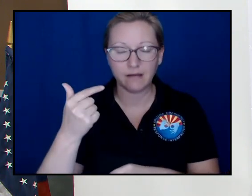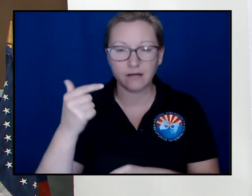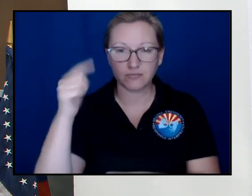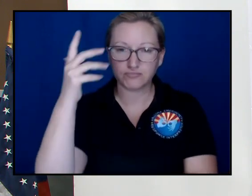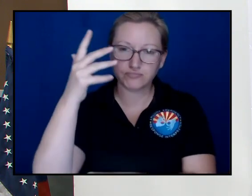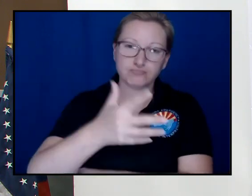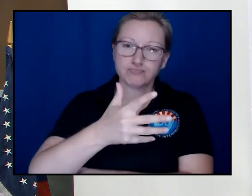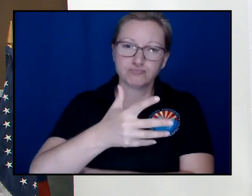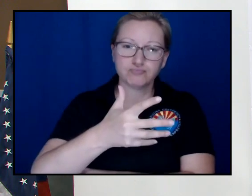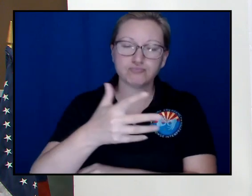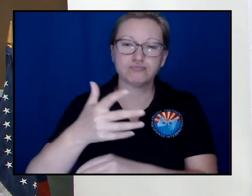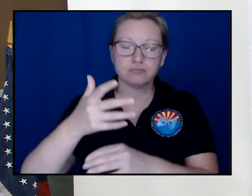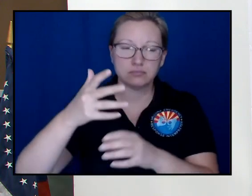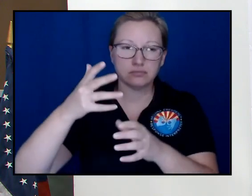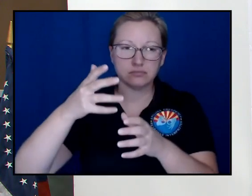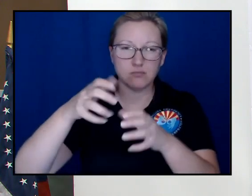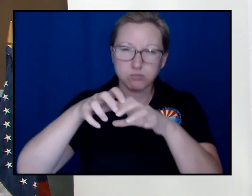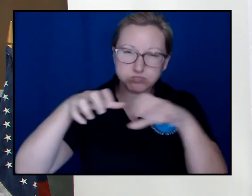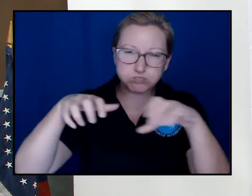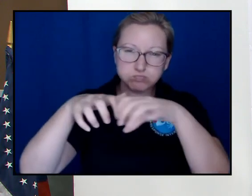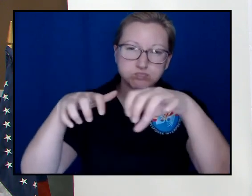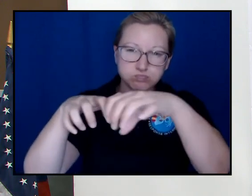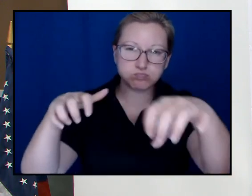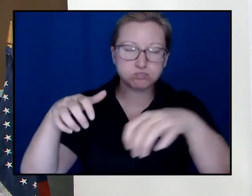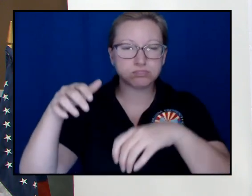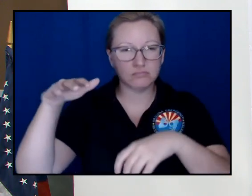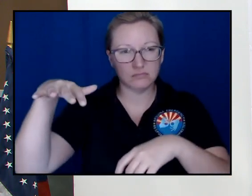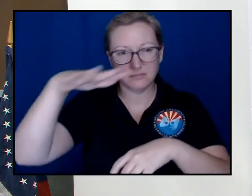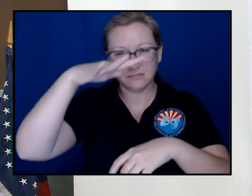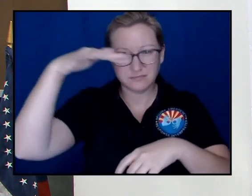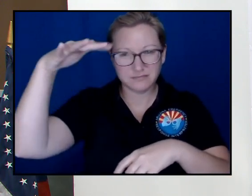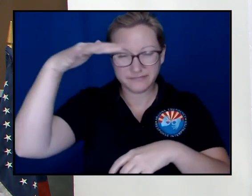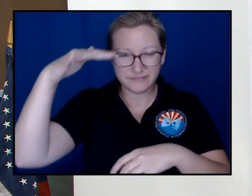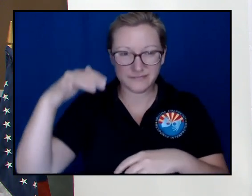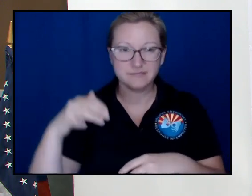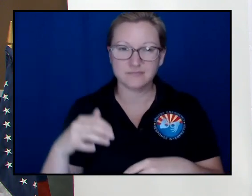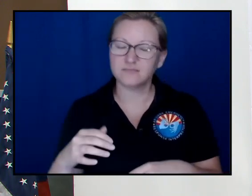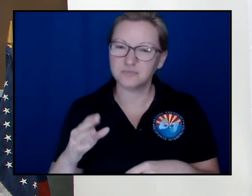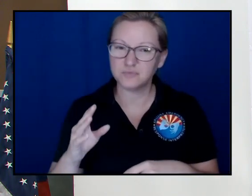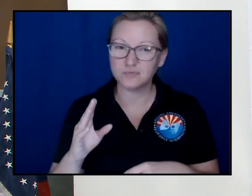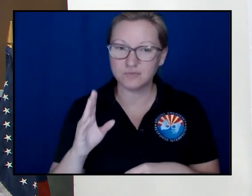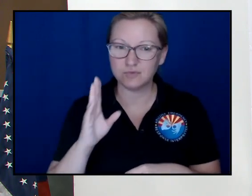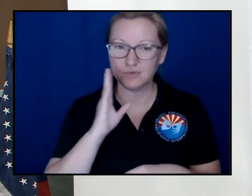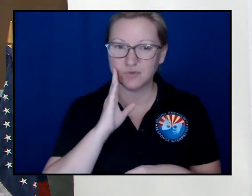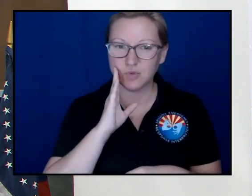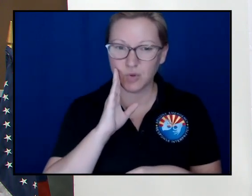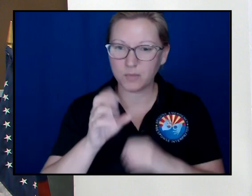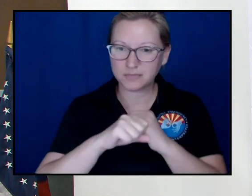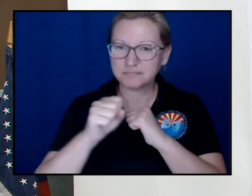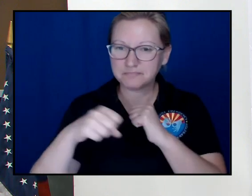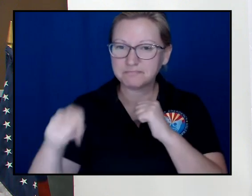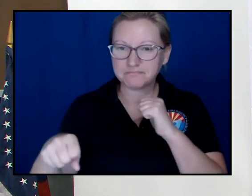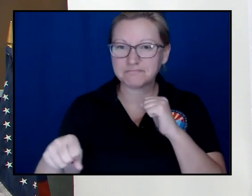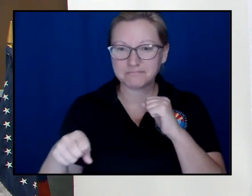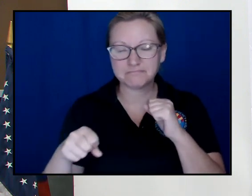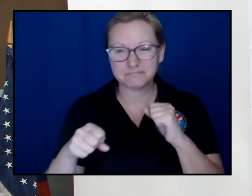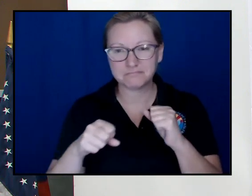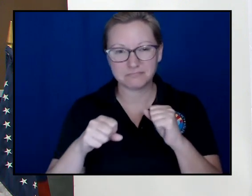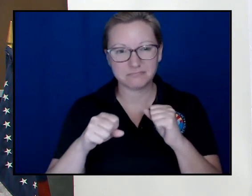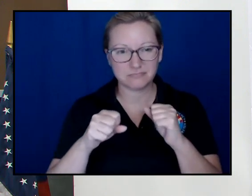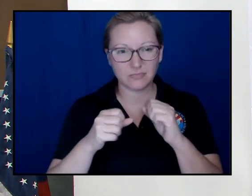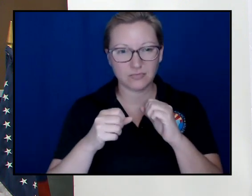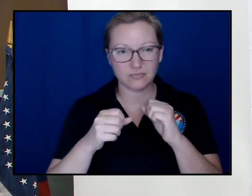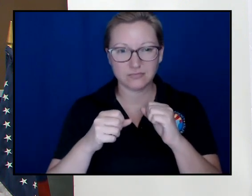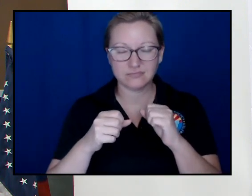Pot Creek that we need to take care of still. So it's going to be a pretty extensive operation as well. So we're bolstering